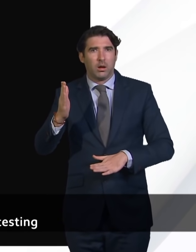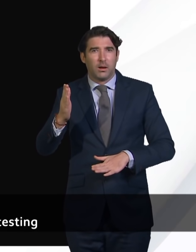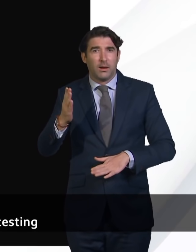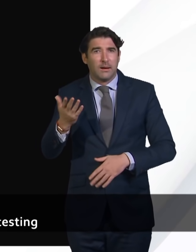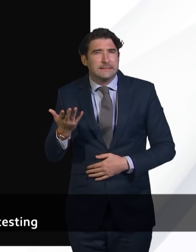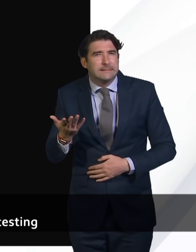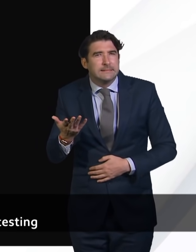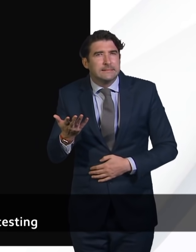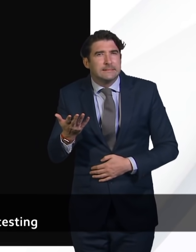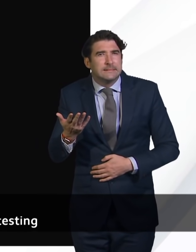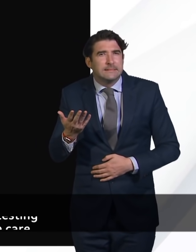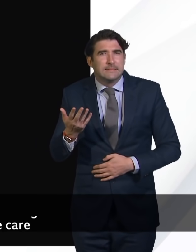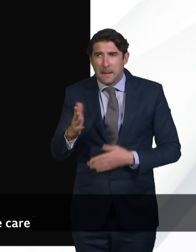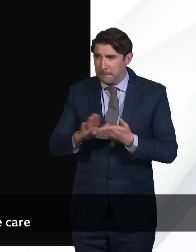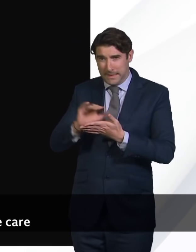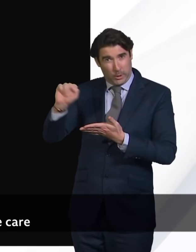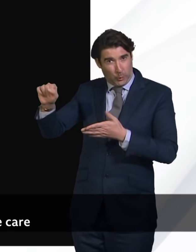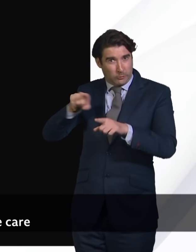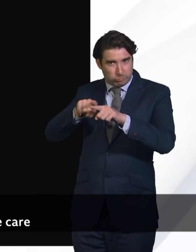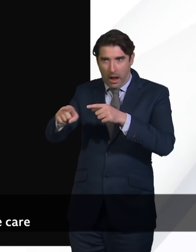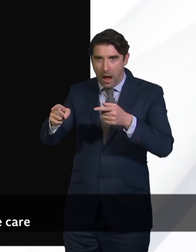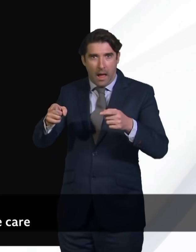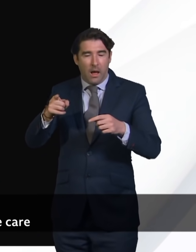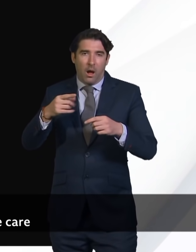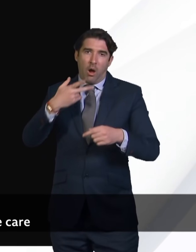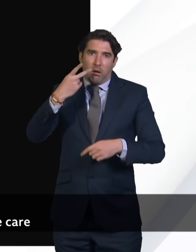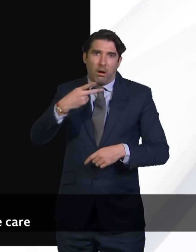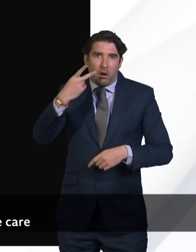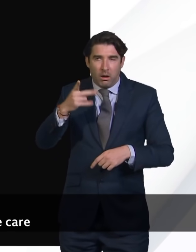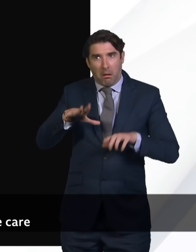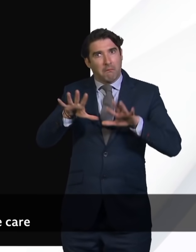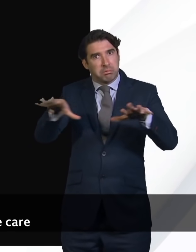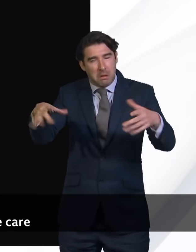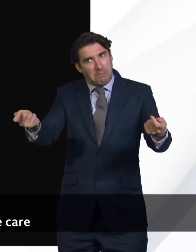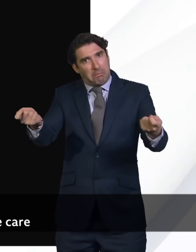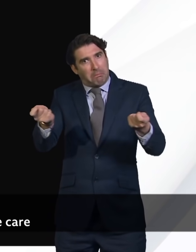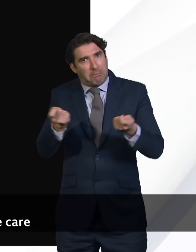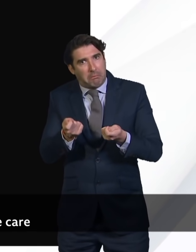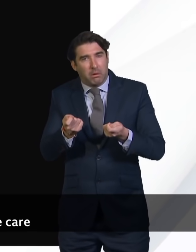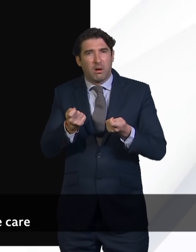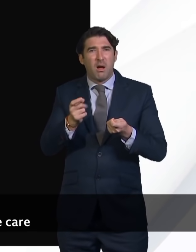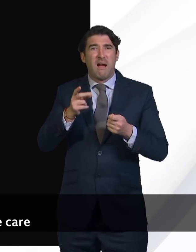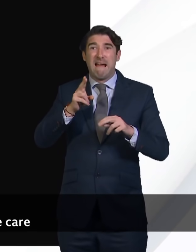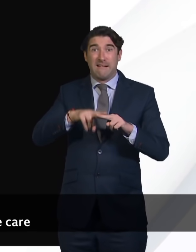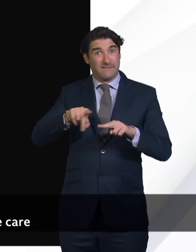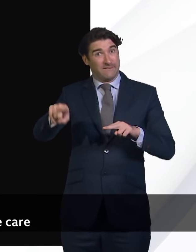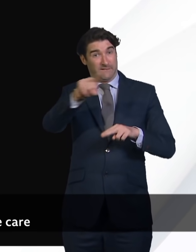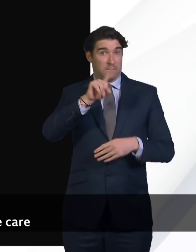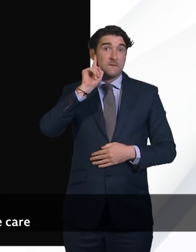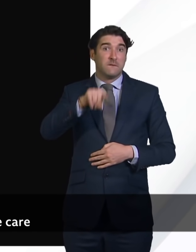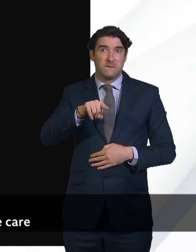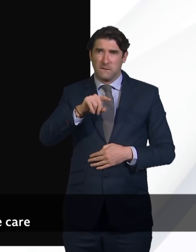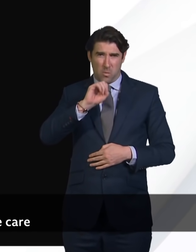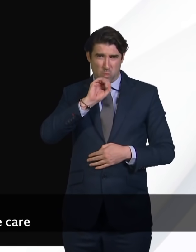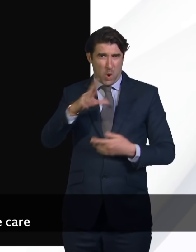the outbreaks so far, I mean, are you saying now that the government strategy is to come down hard over the winter on the north of England in order to